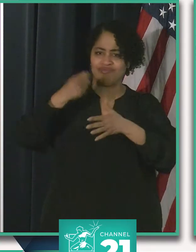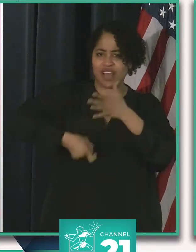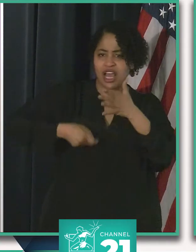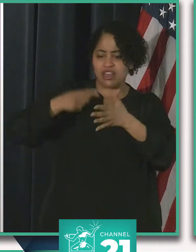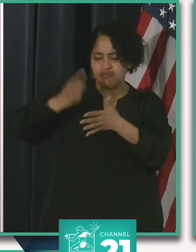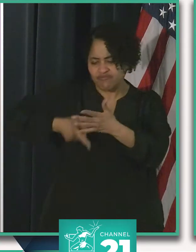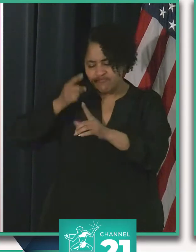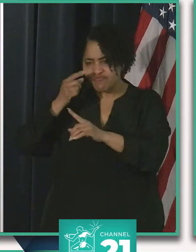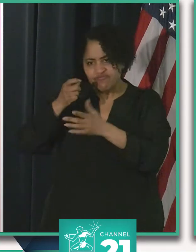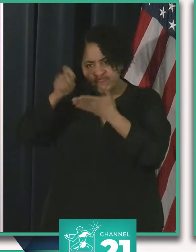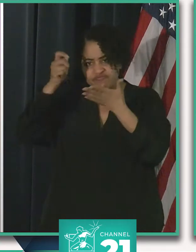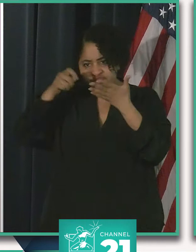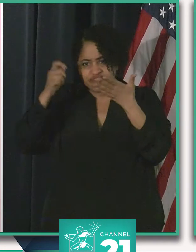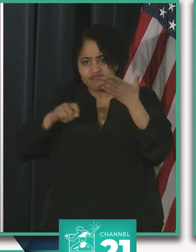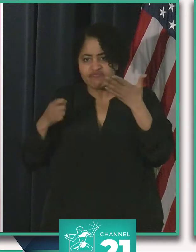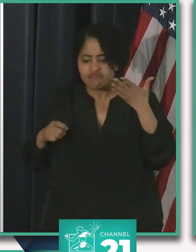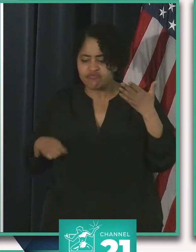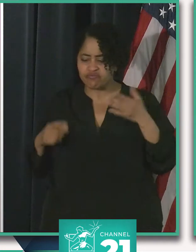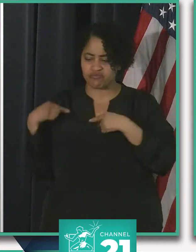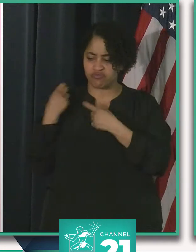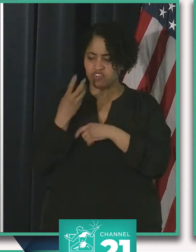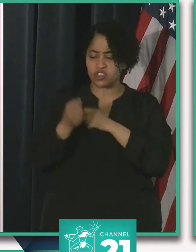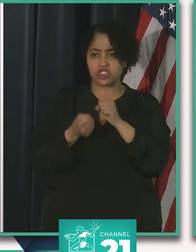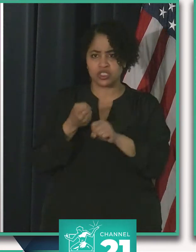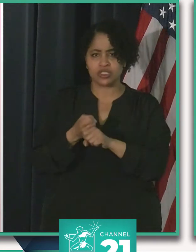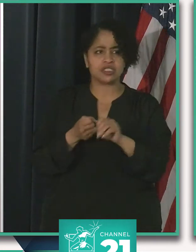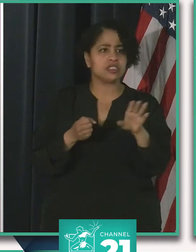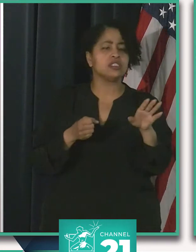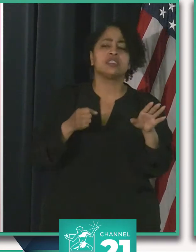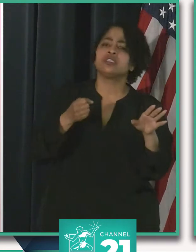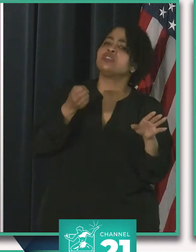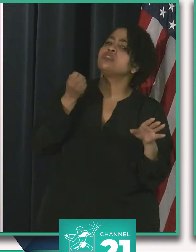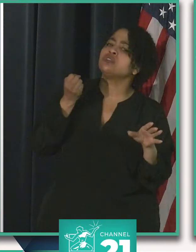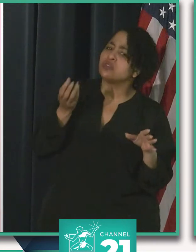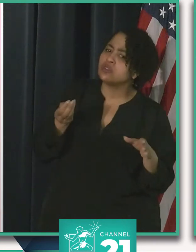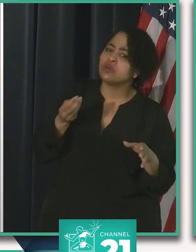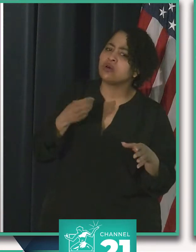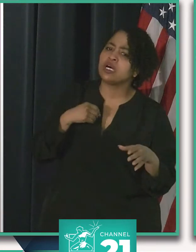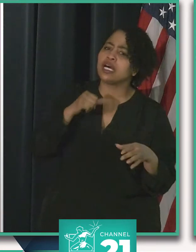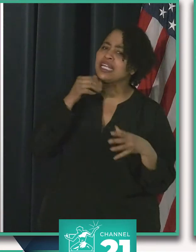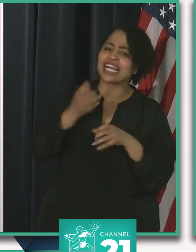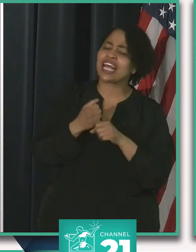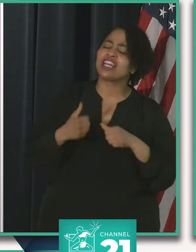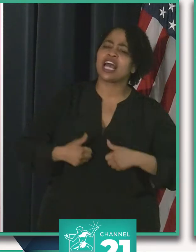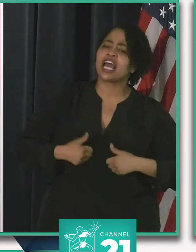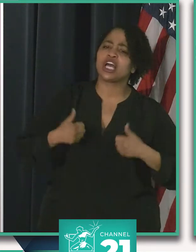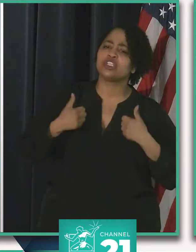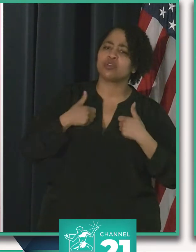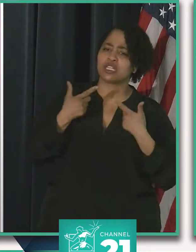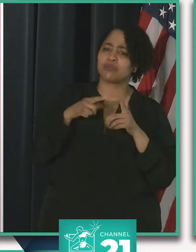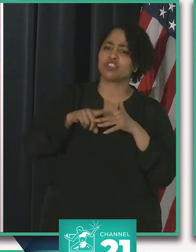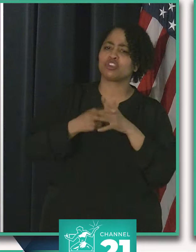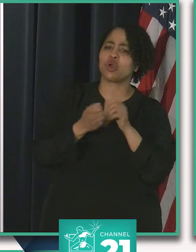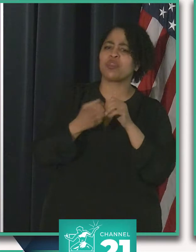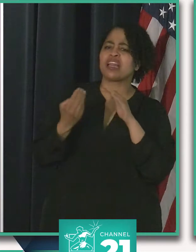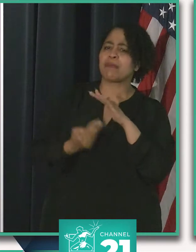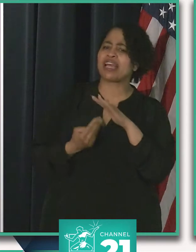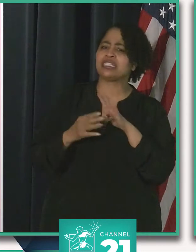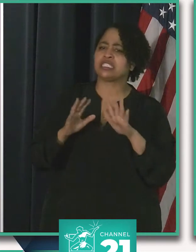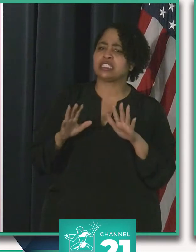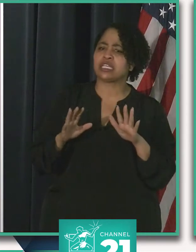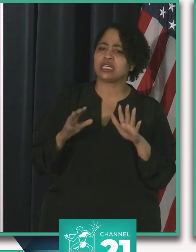years. All right. So I didn't get the address, but let me start with the basic, though. But we